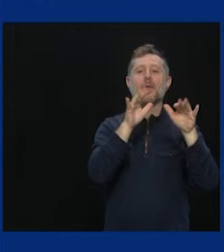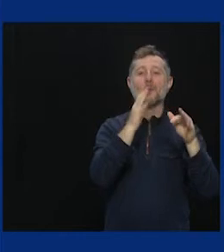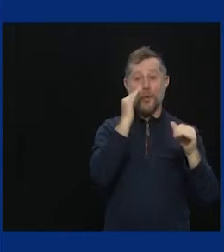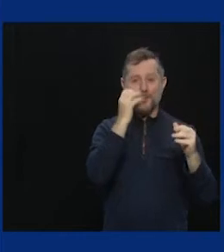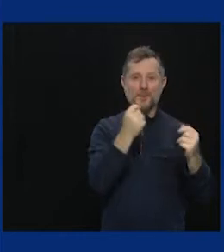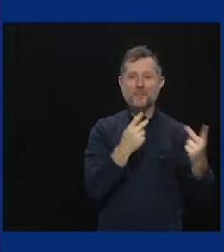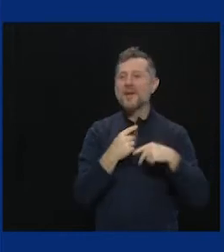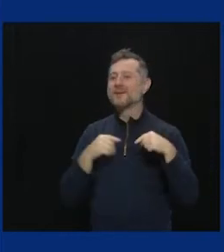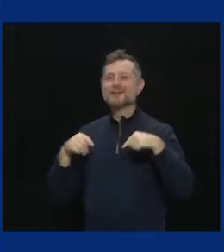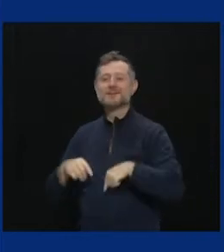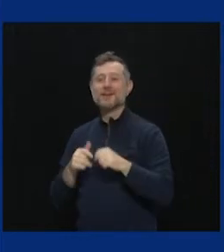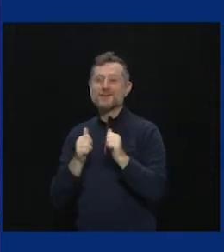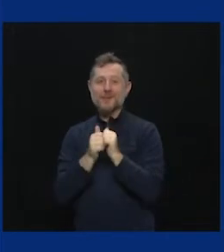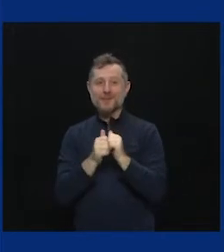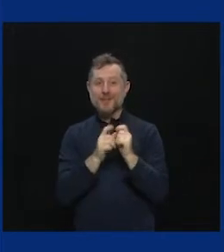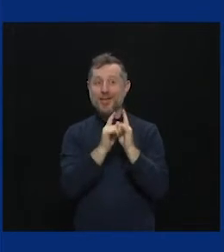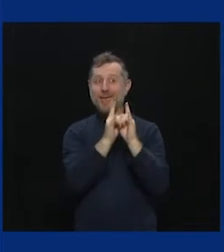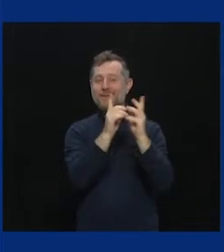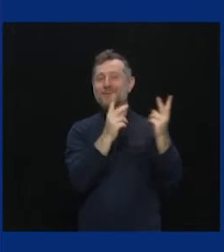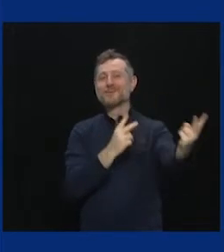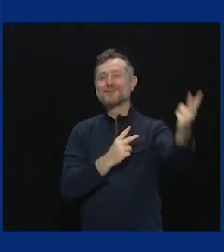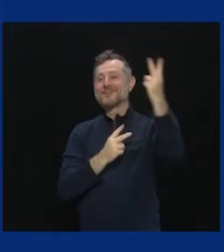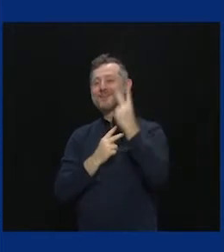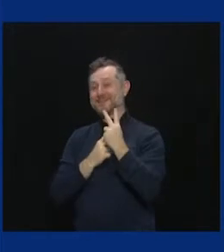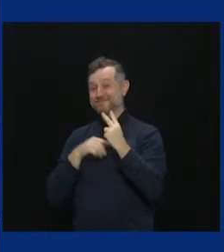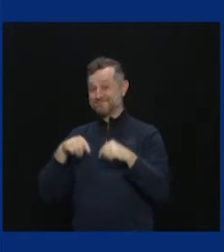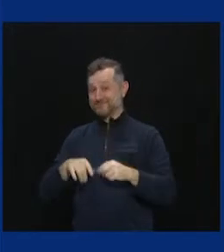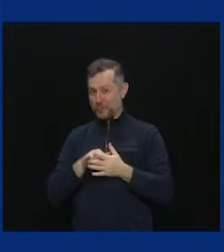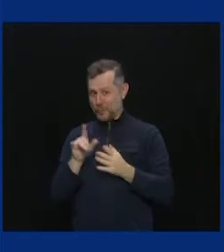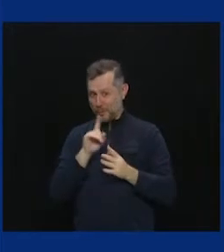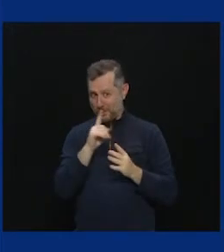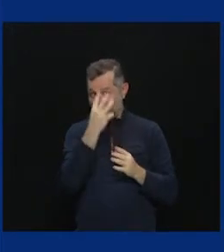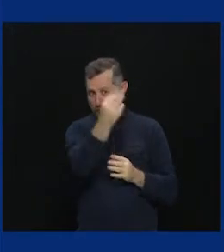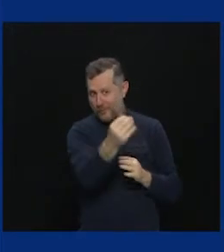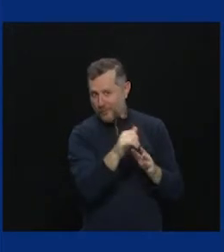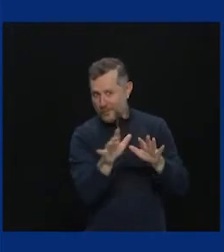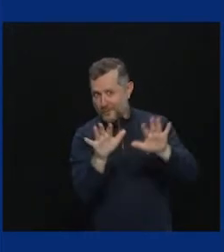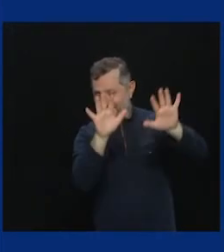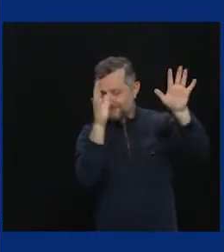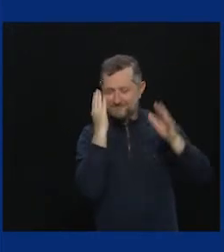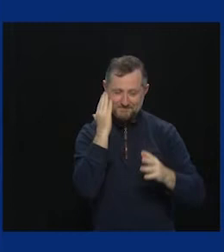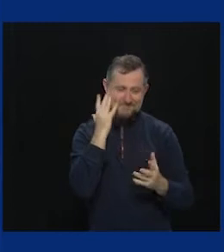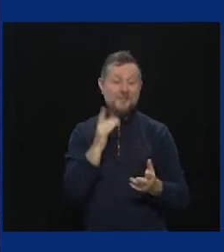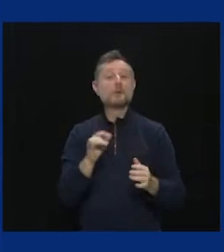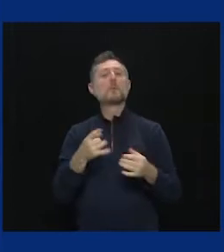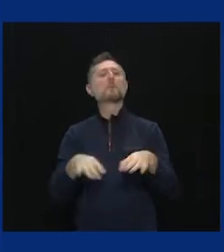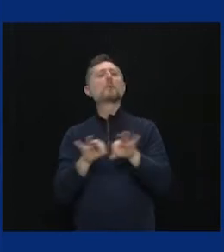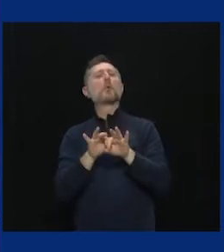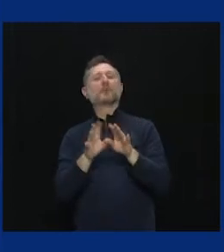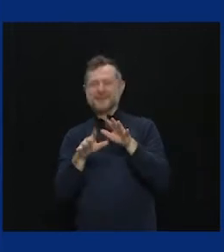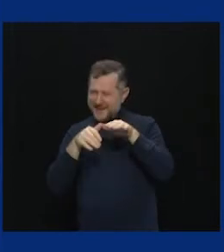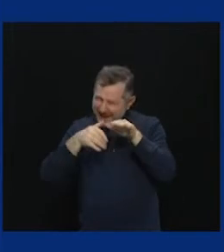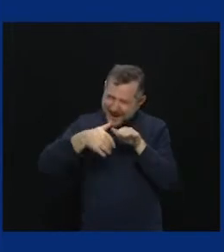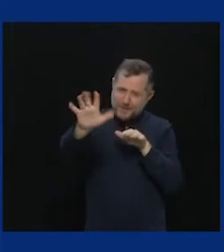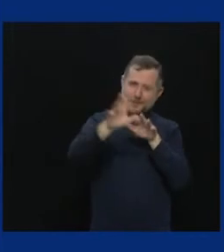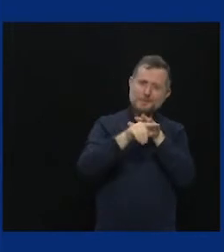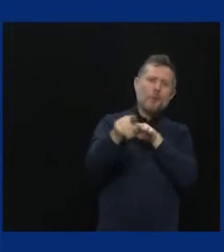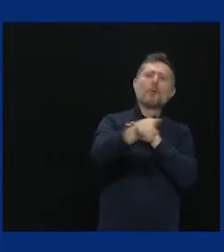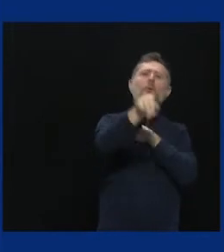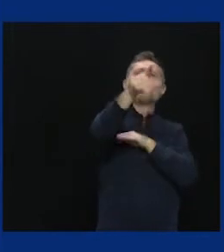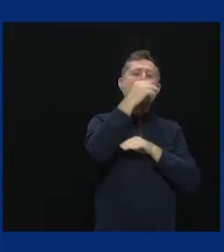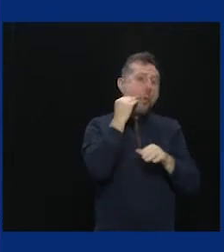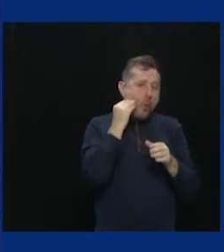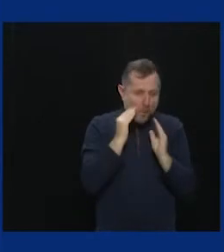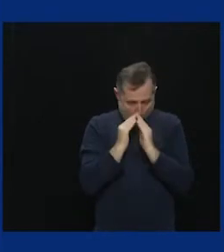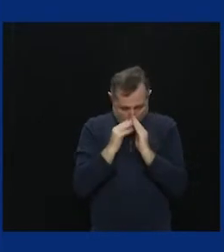go. So we know how important it is to just leave the sanctity of our homes and our secure environment, and to push ourselves and